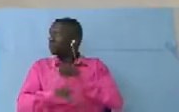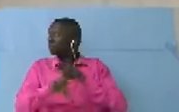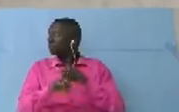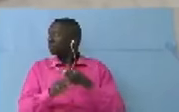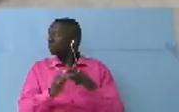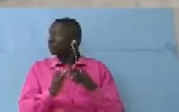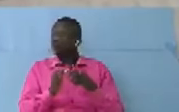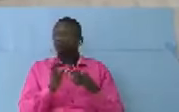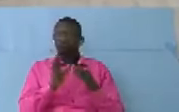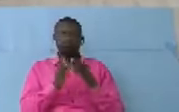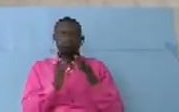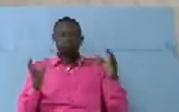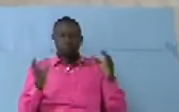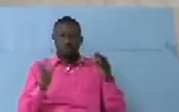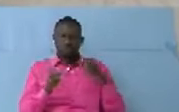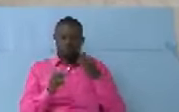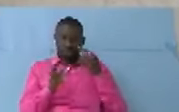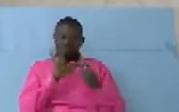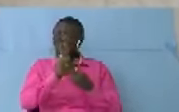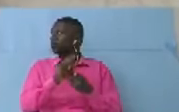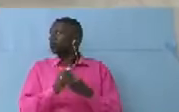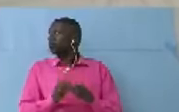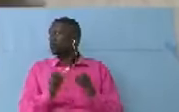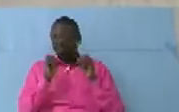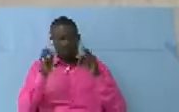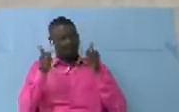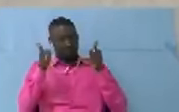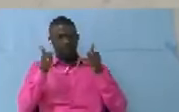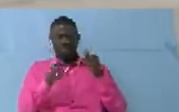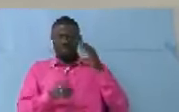That's right. Okay. Thank you very much.